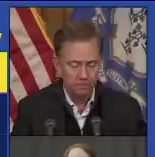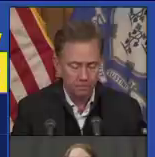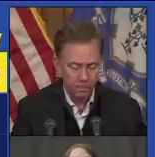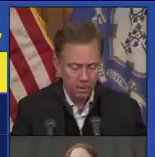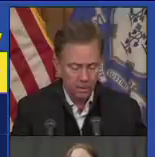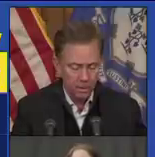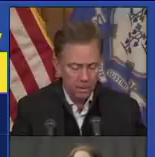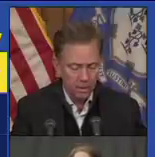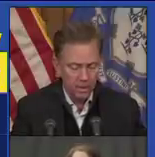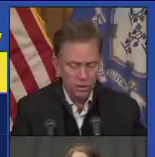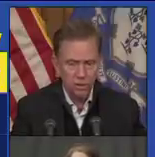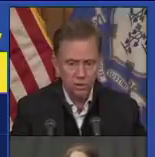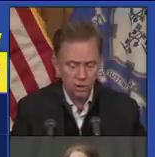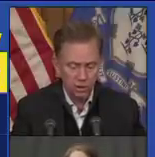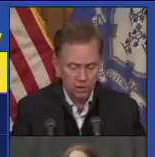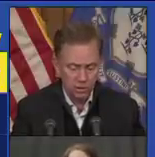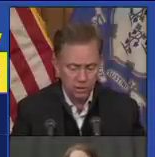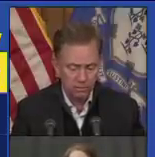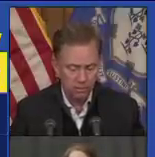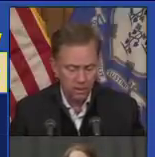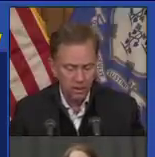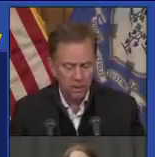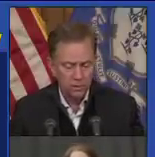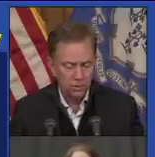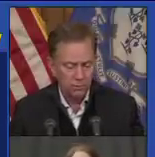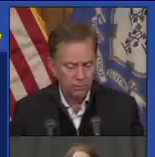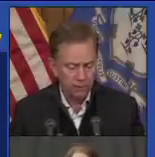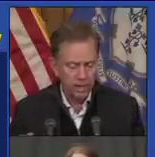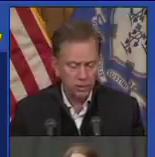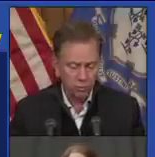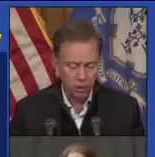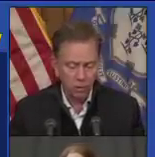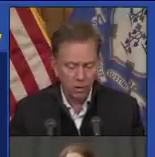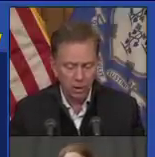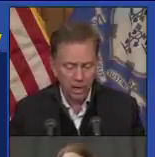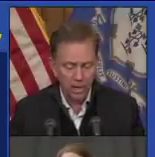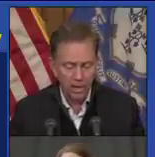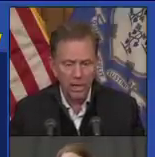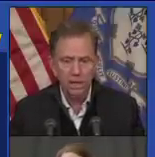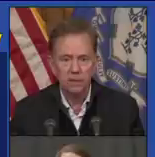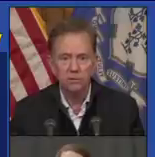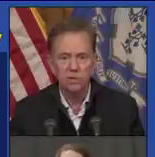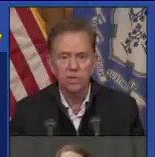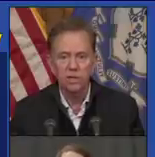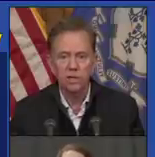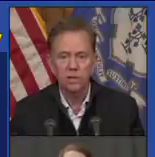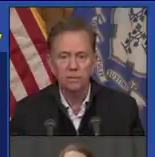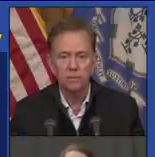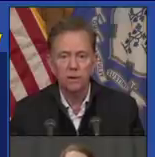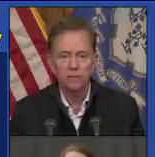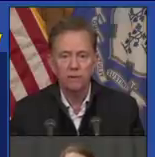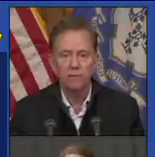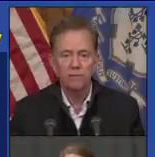high. The next chart is sort of reflects where you are again. Again, you'll see that Fairfield